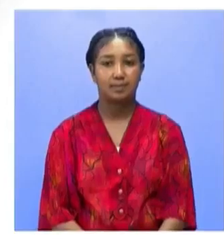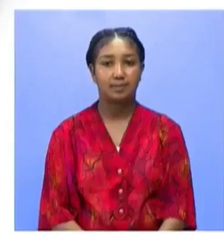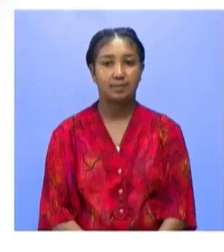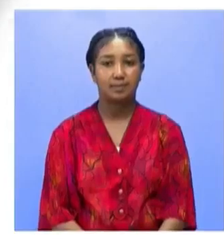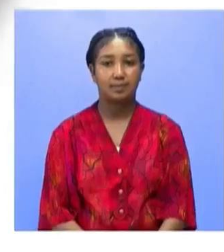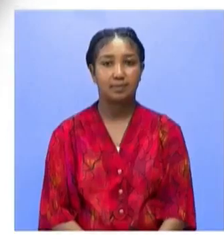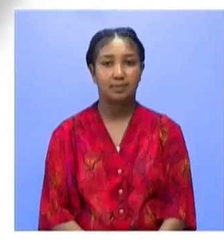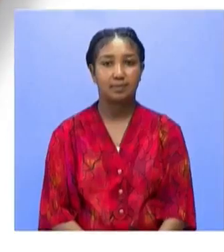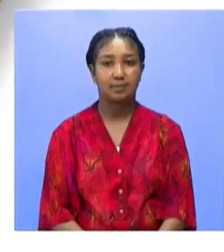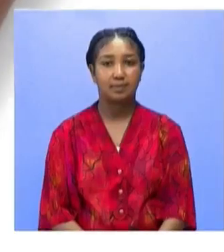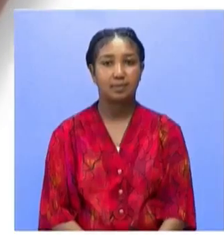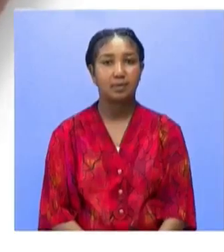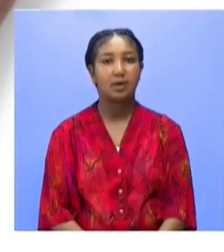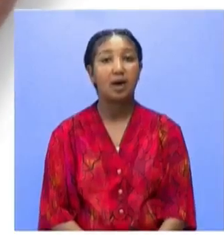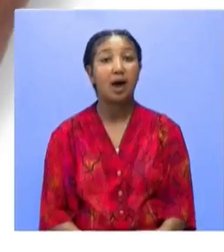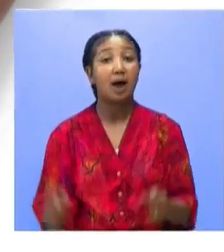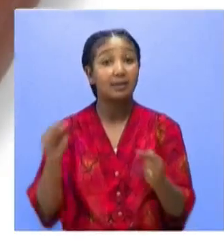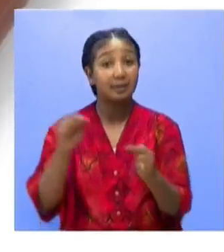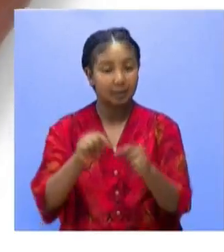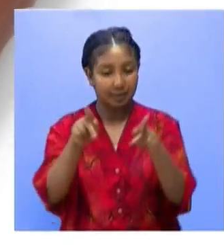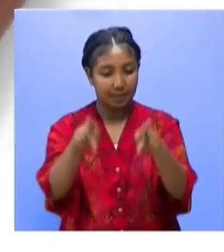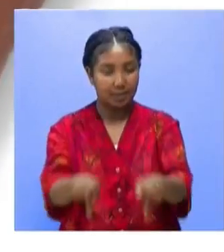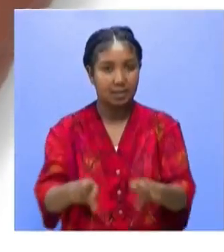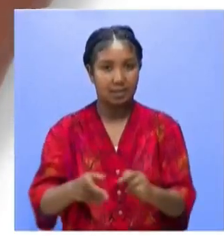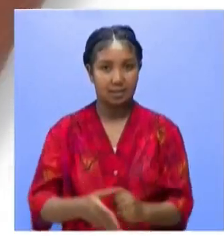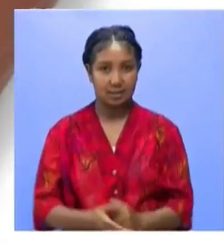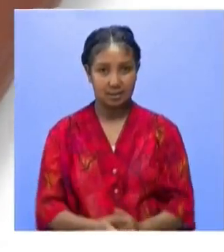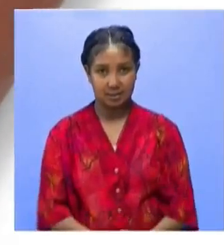until the present.